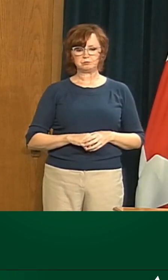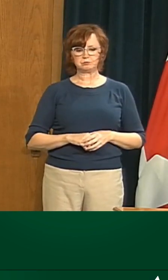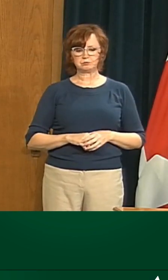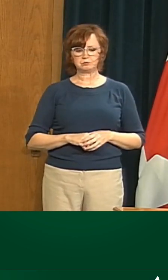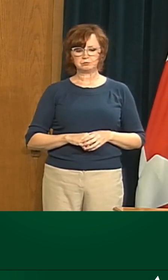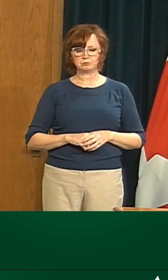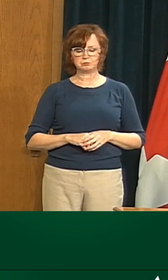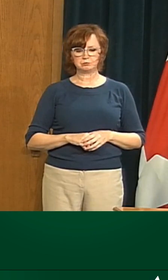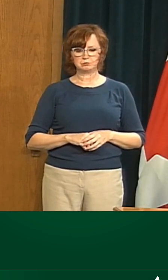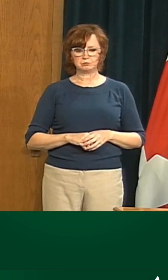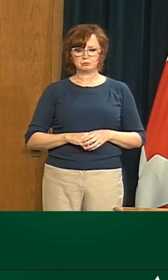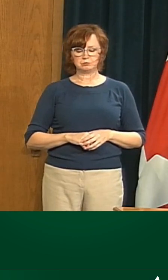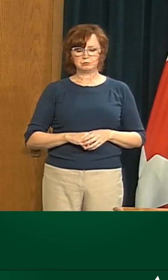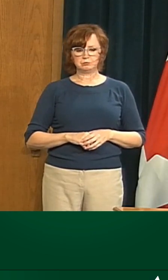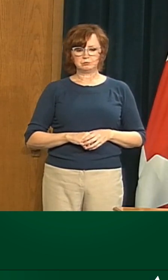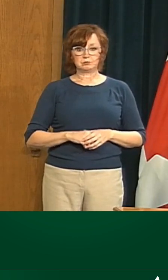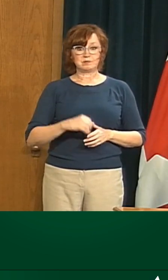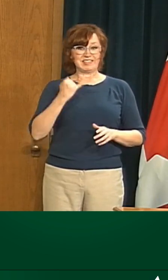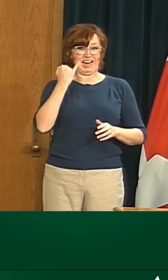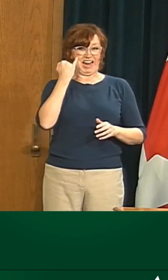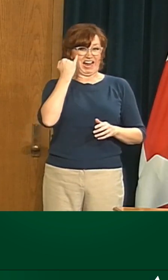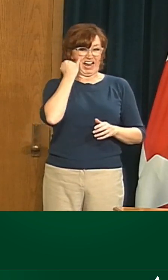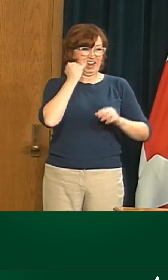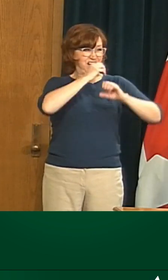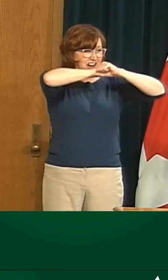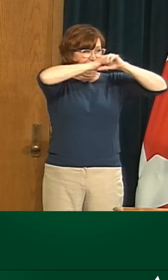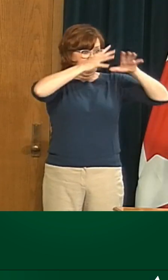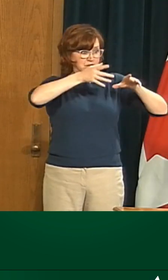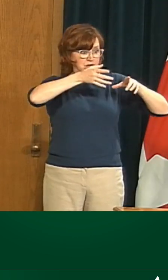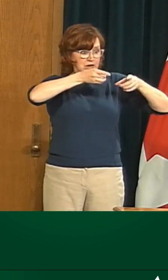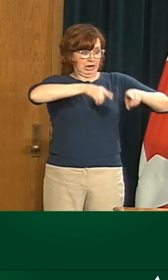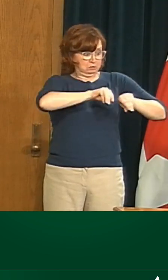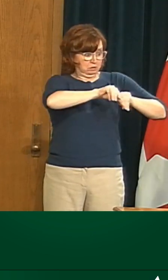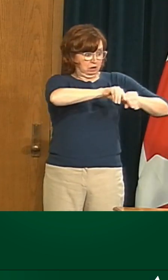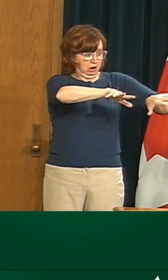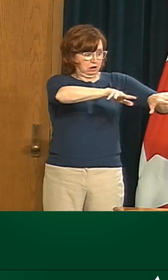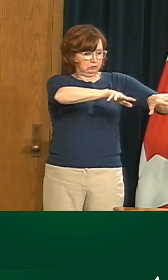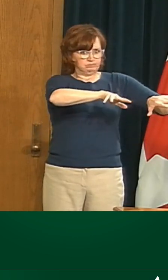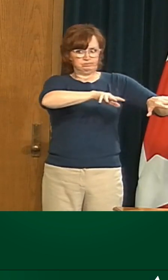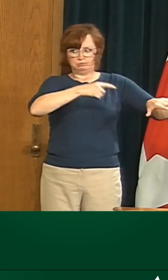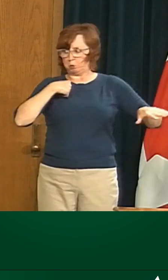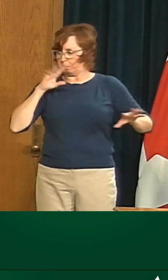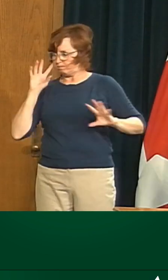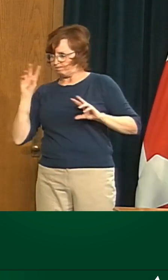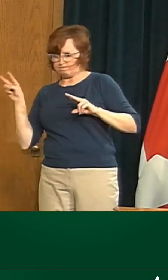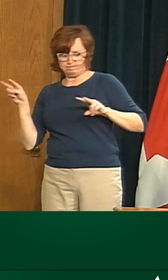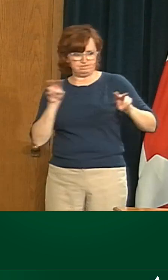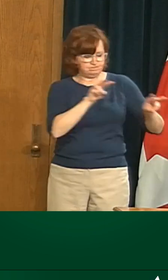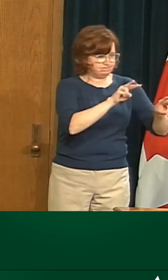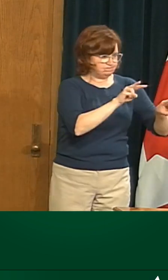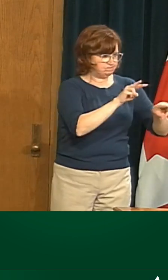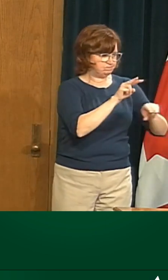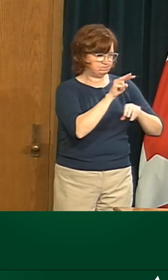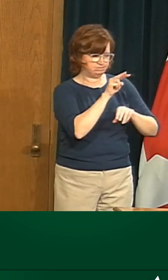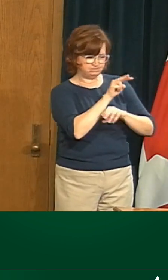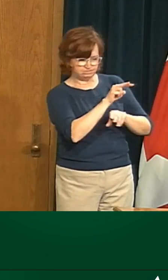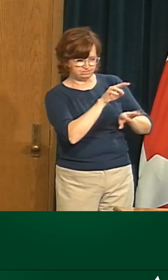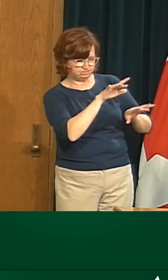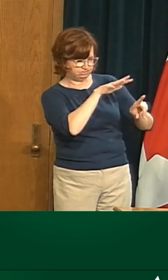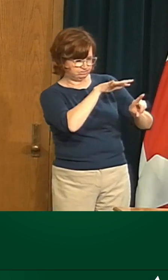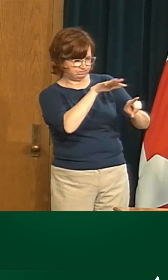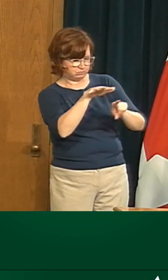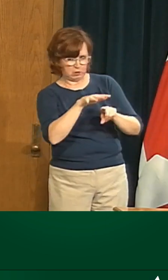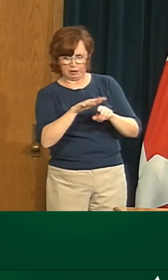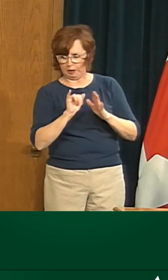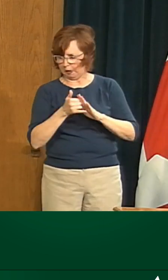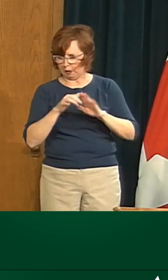detail, understand what was there that could have been improved, and advise and provide that feedback to